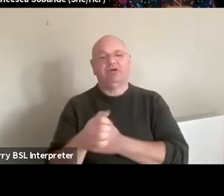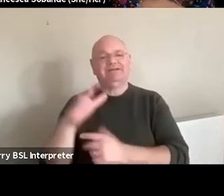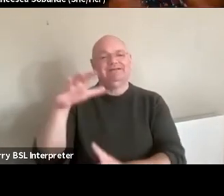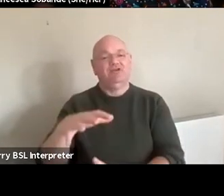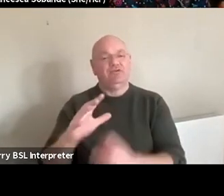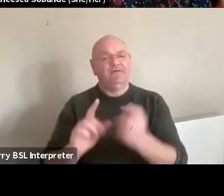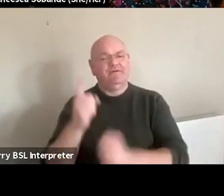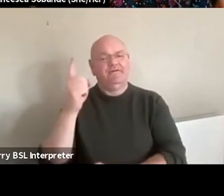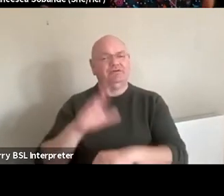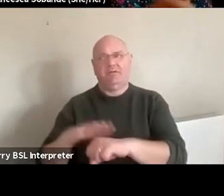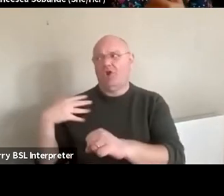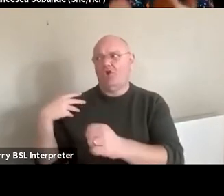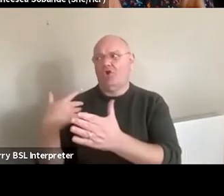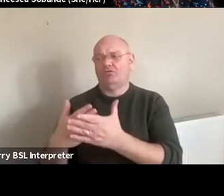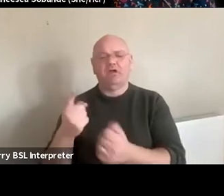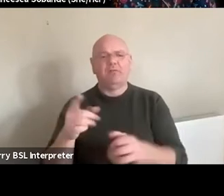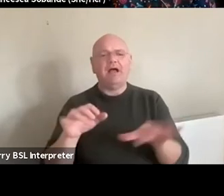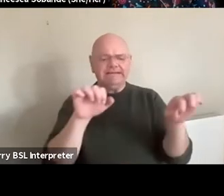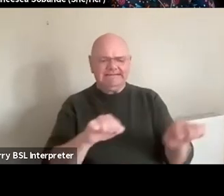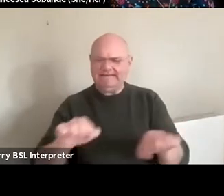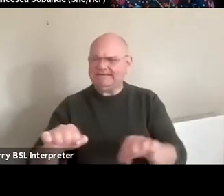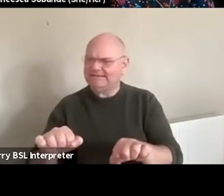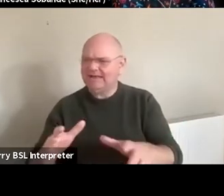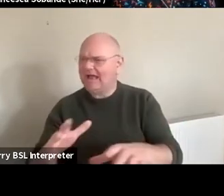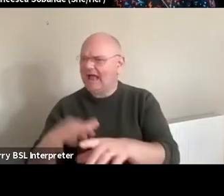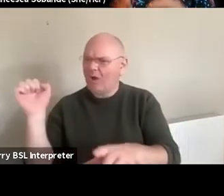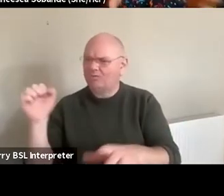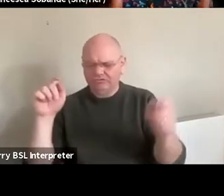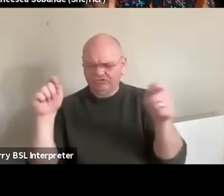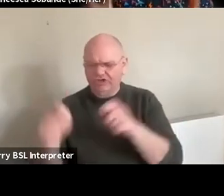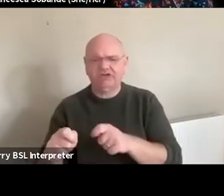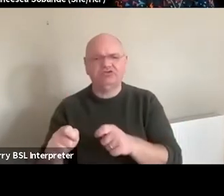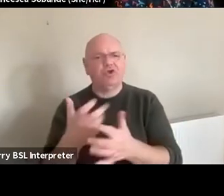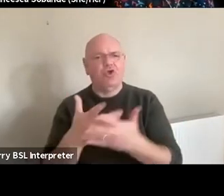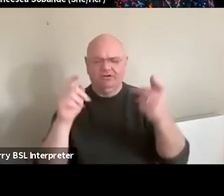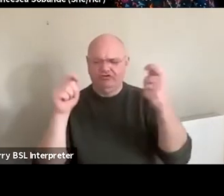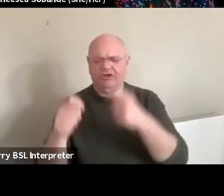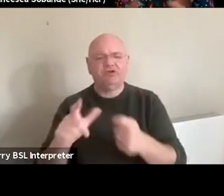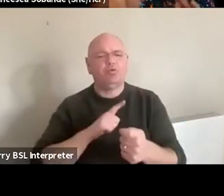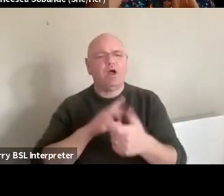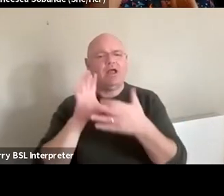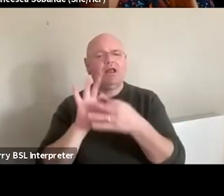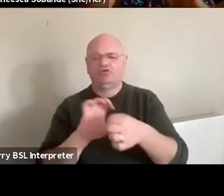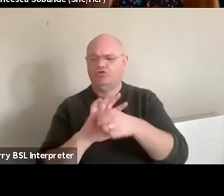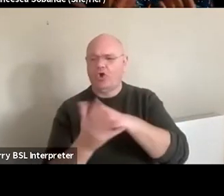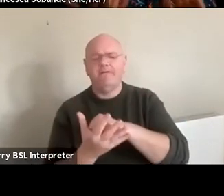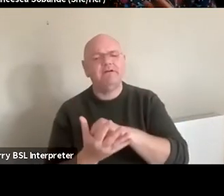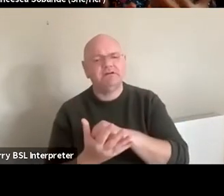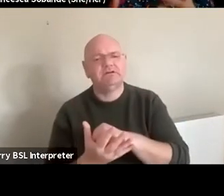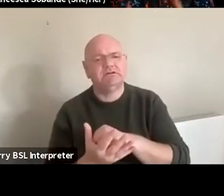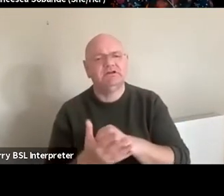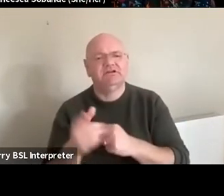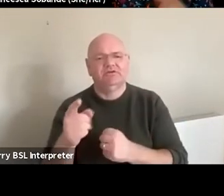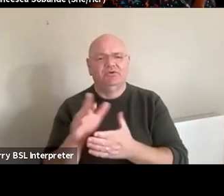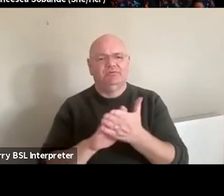so much of the seating area had been removed, and there've been lots of changes that have been made at the time, you know, based on claims that it